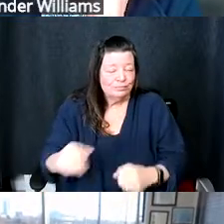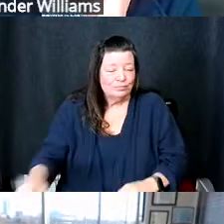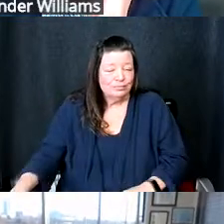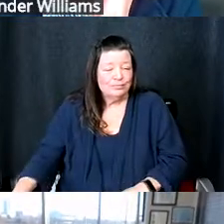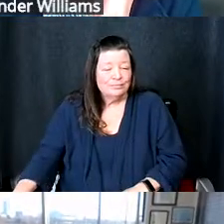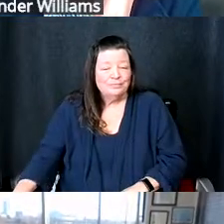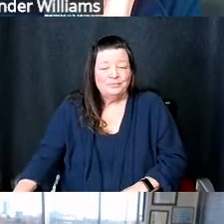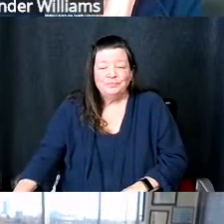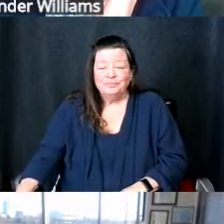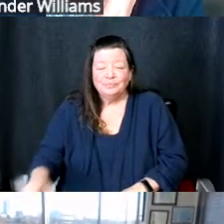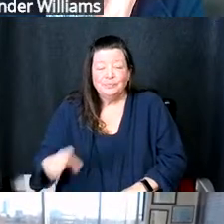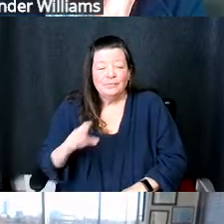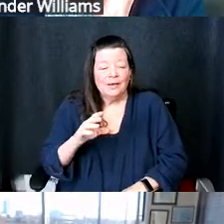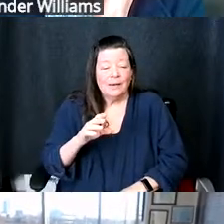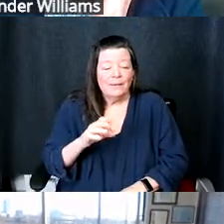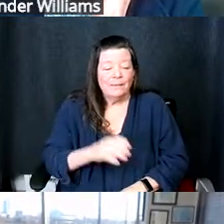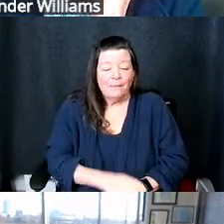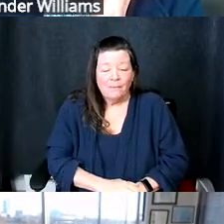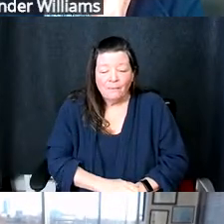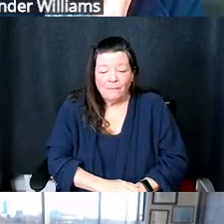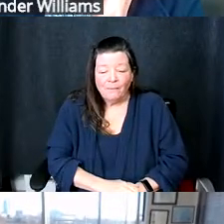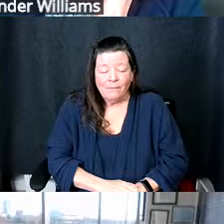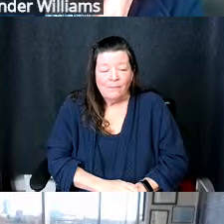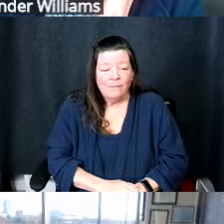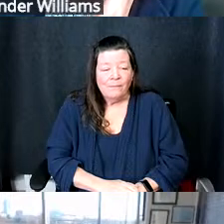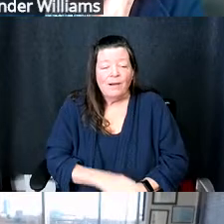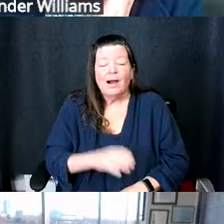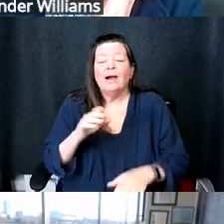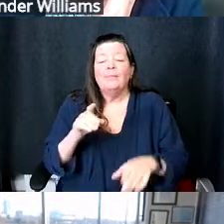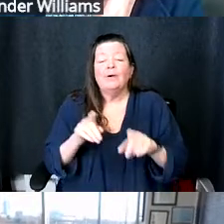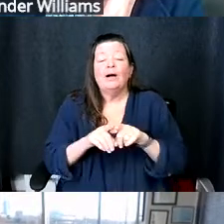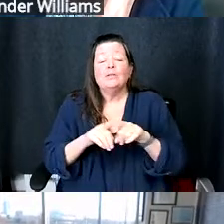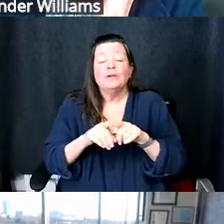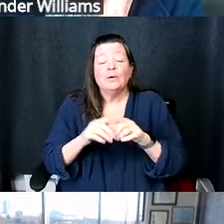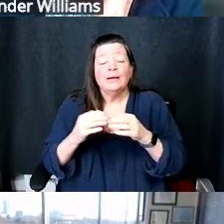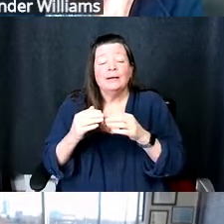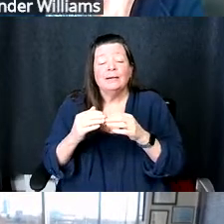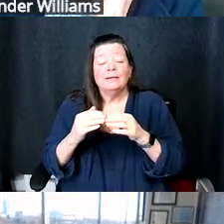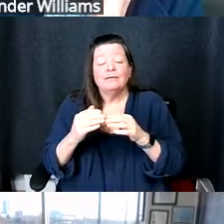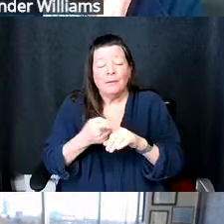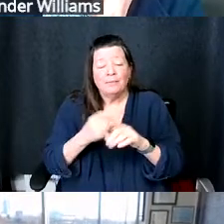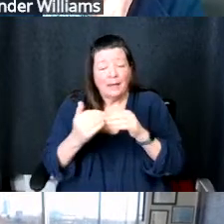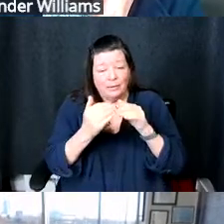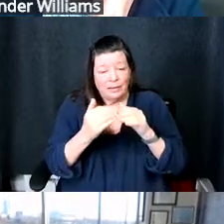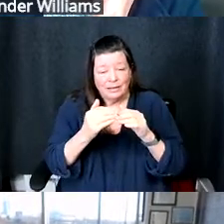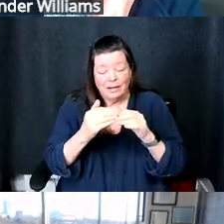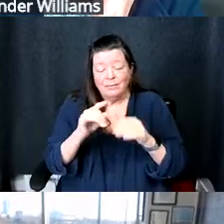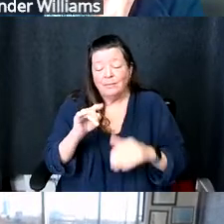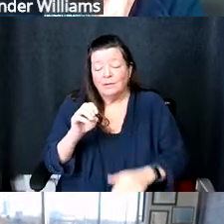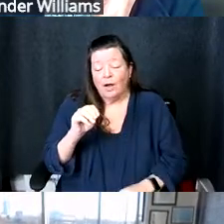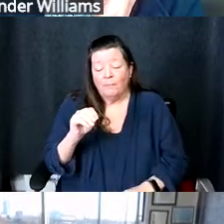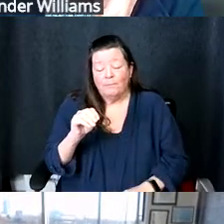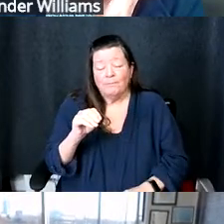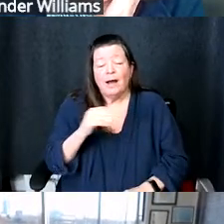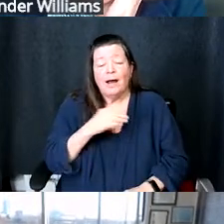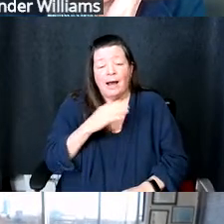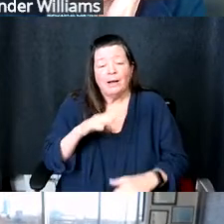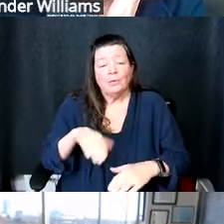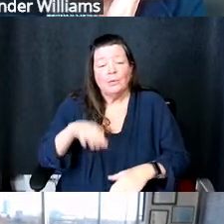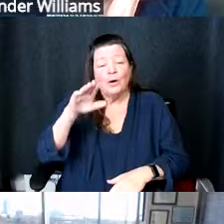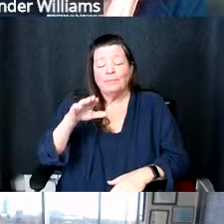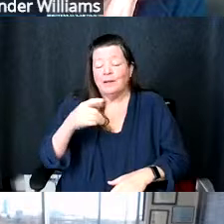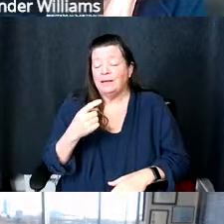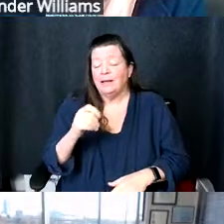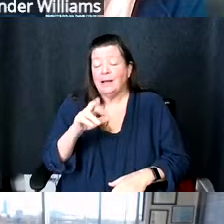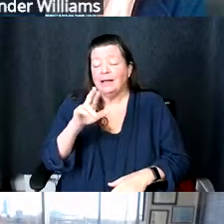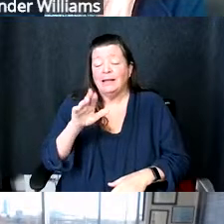Dr. Todd, use he, him pronouns. I'm also on the equity team. I grew up in Gary, Indiana, which if you asked anybody was